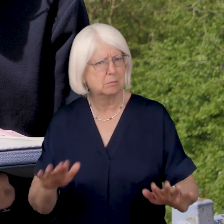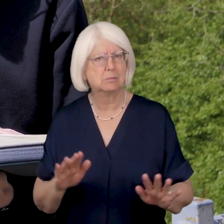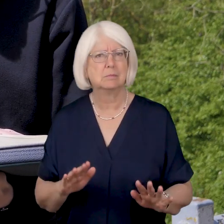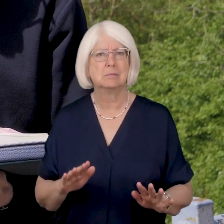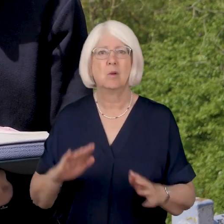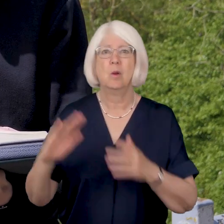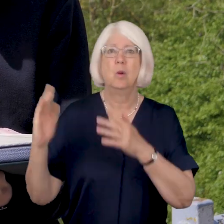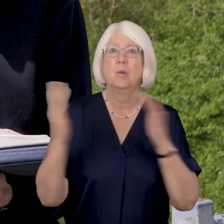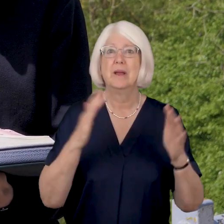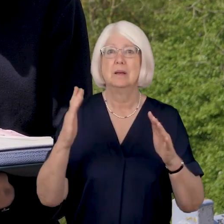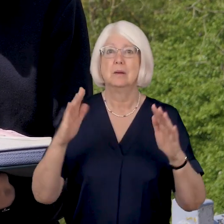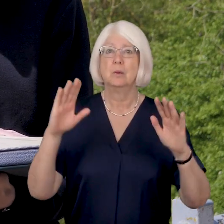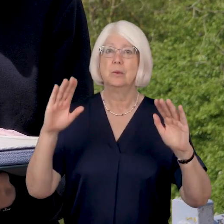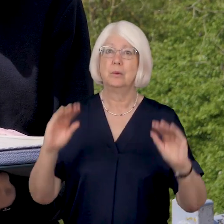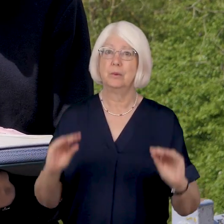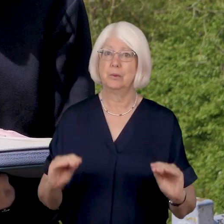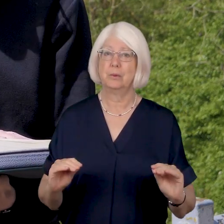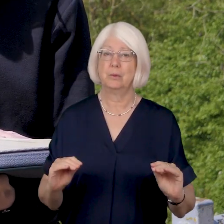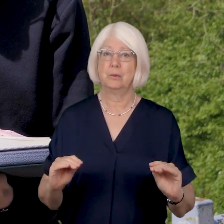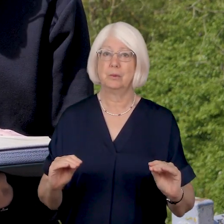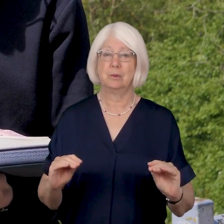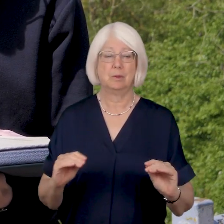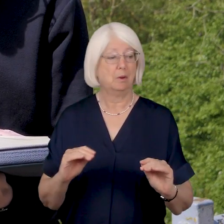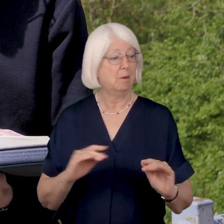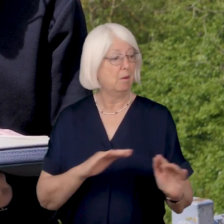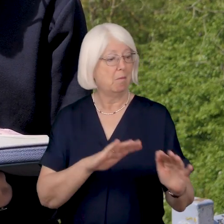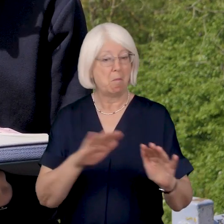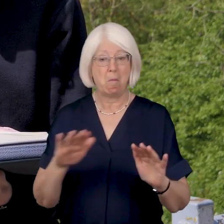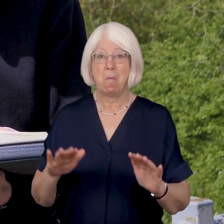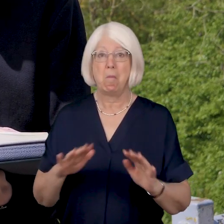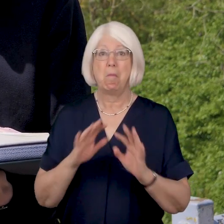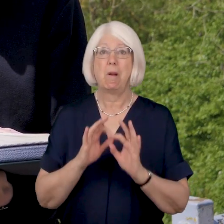Then the wind died down, and it was completely calm.